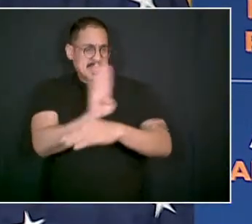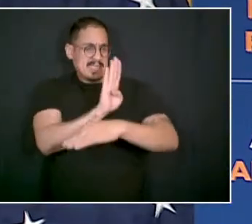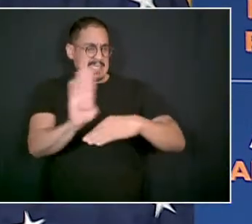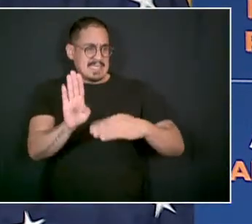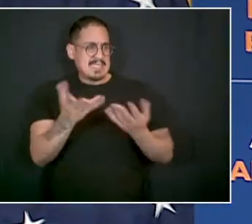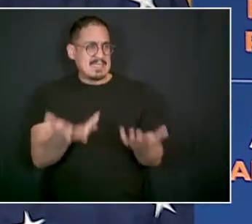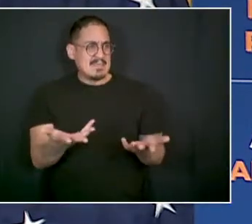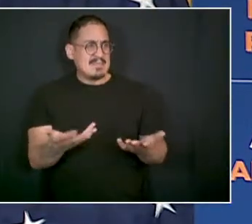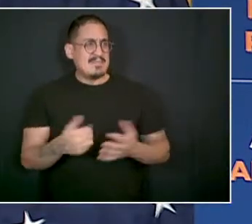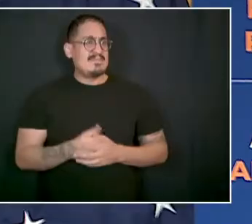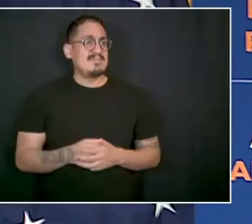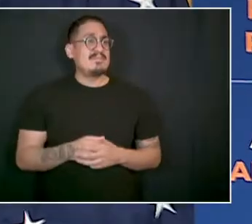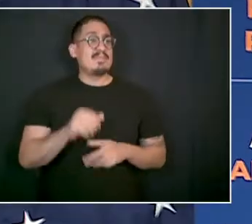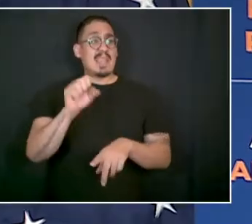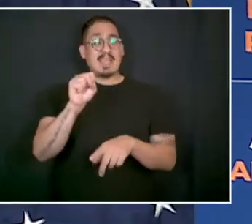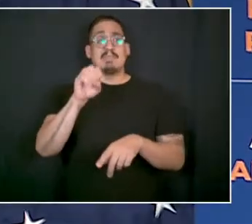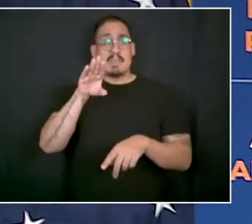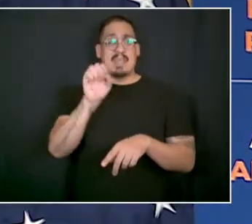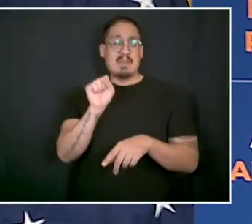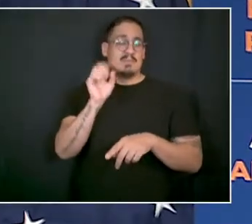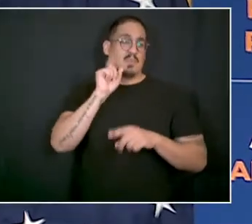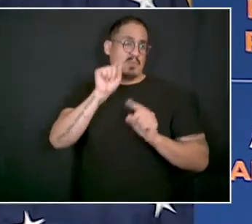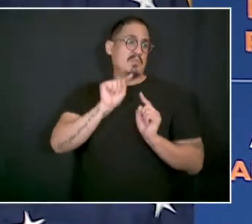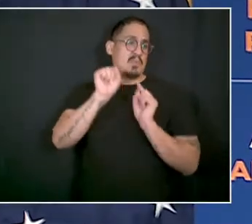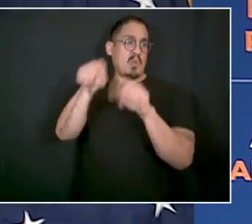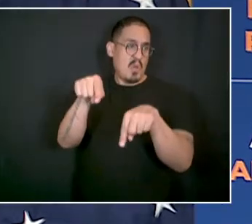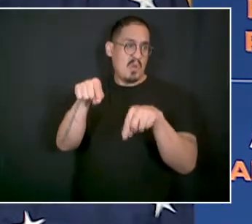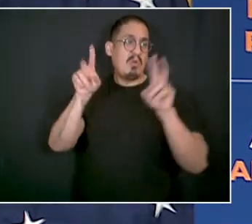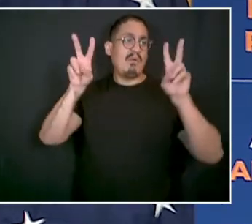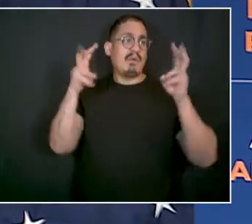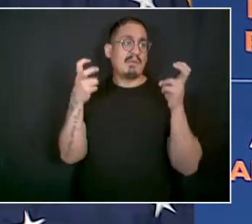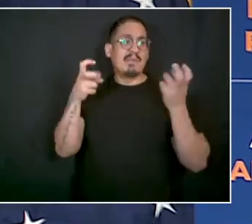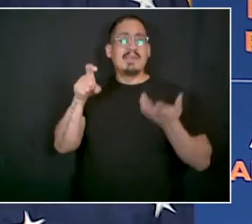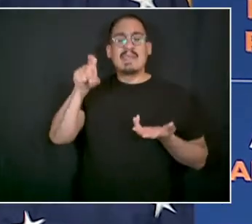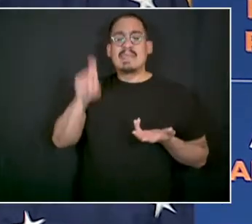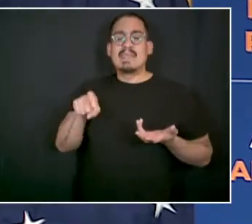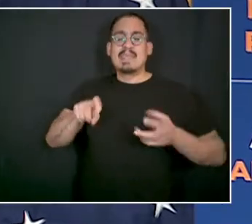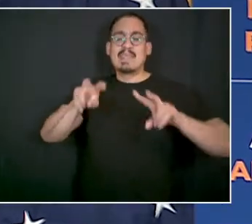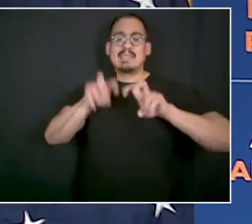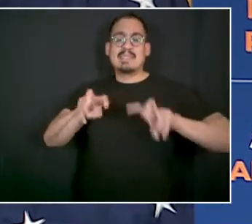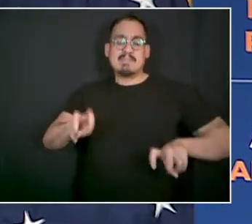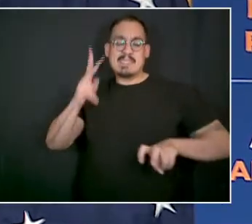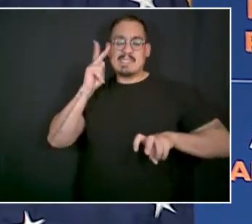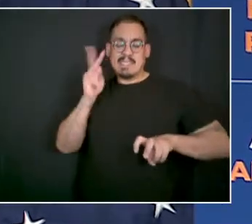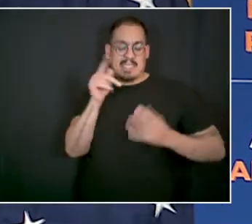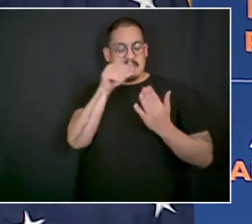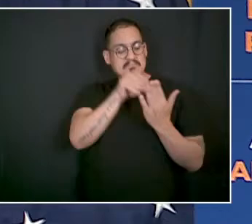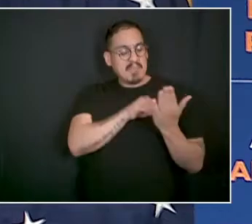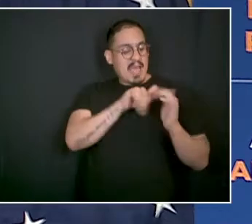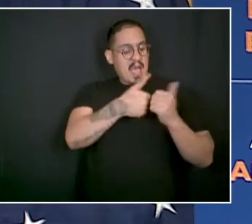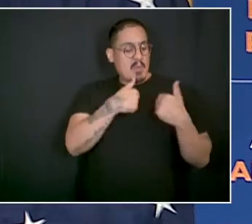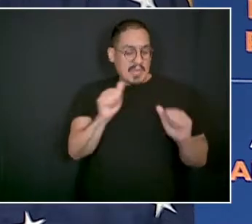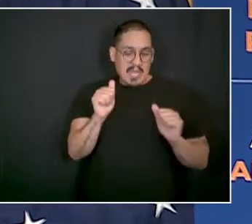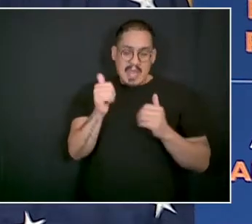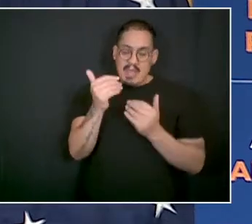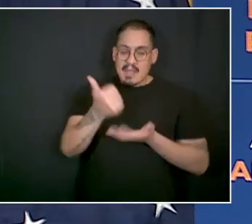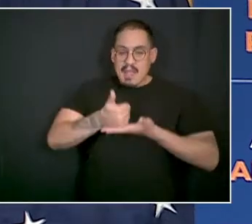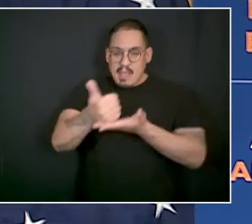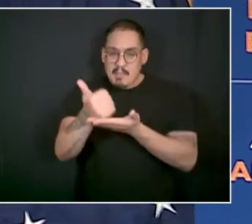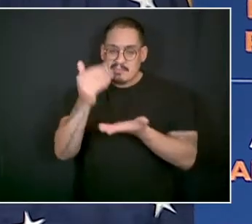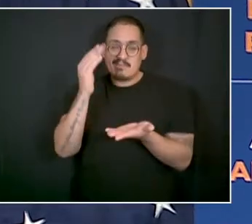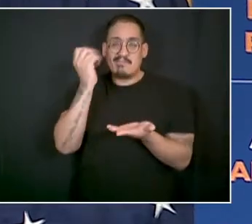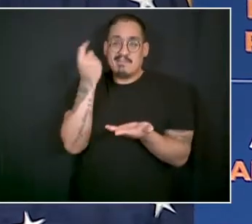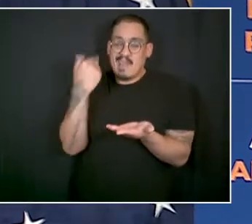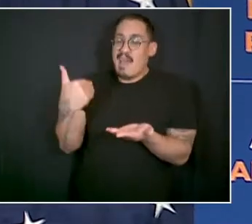out, doing a needs assessment and see how we could help. You know, there are some limitations on what we can do, and